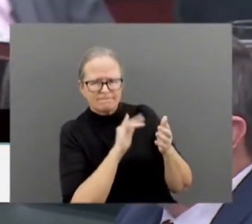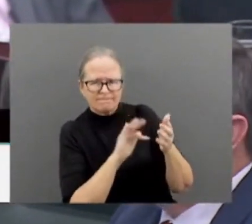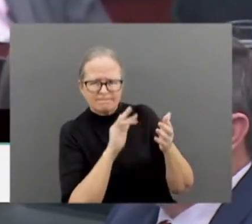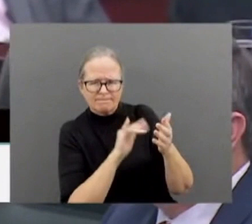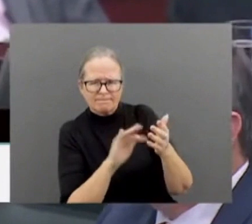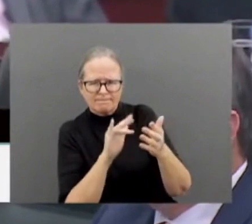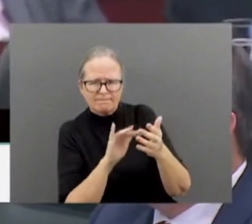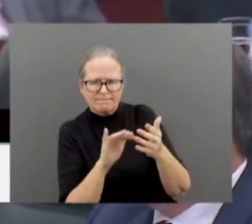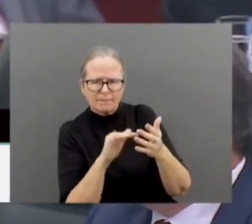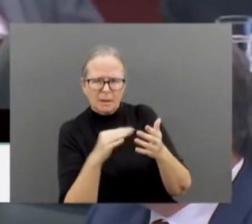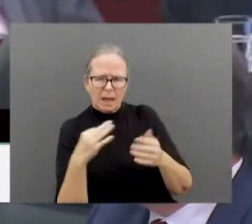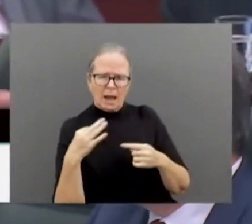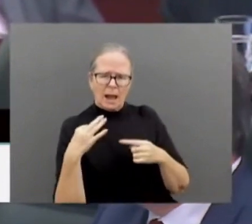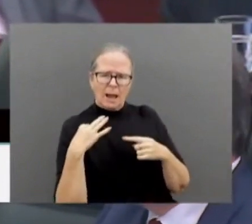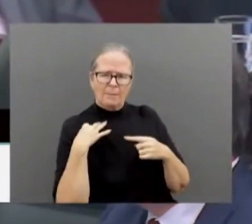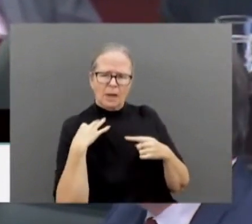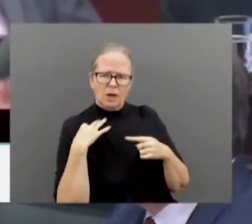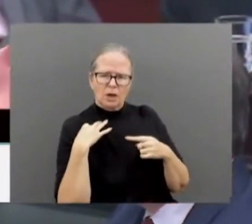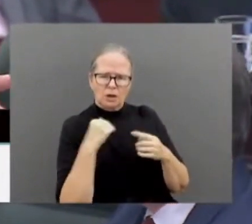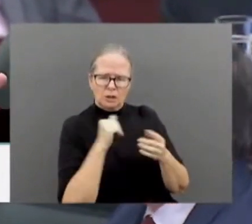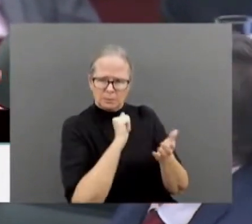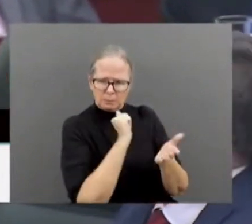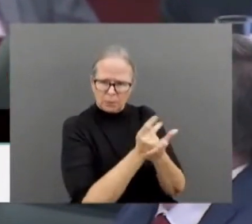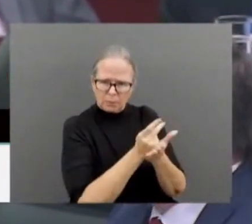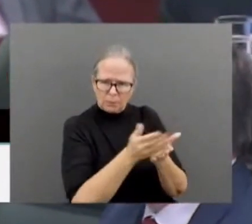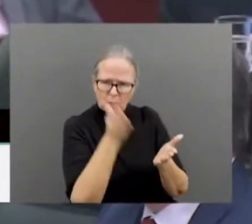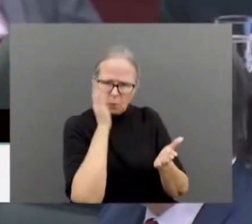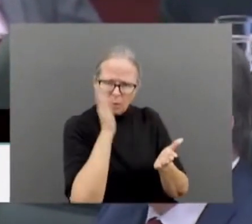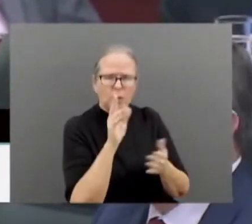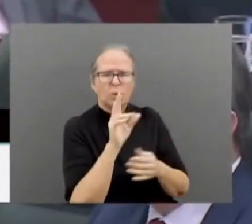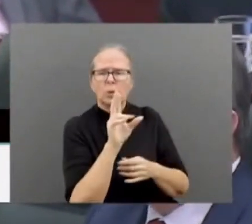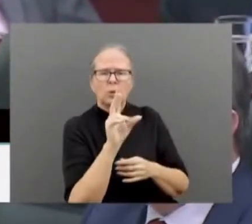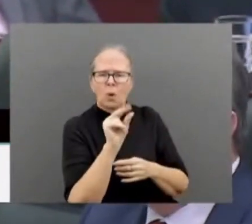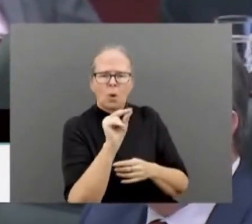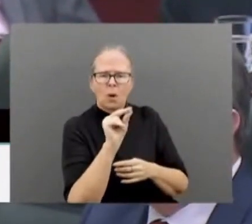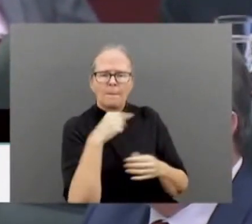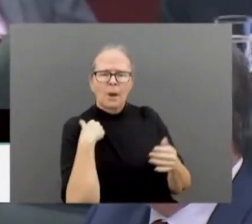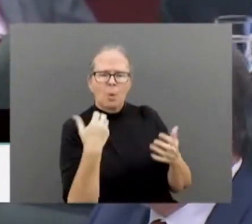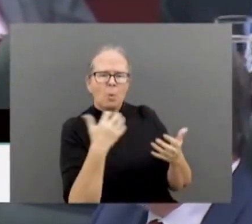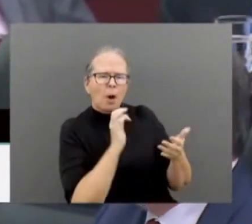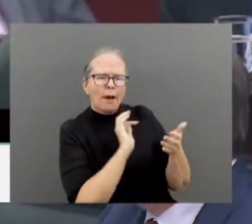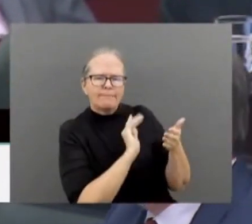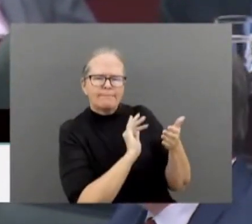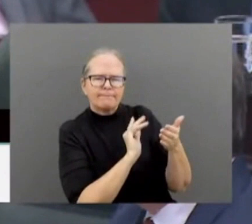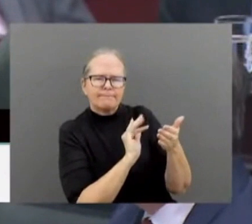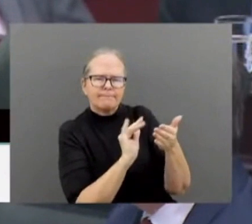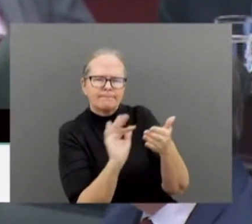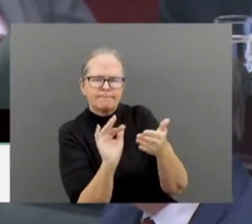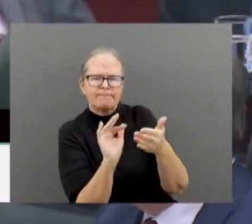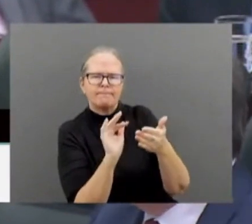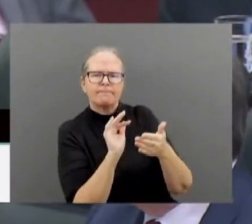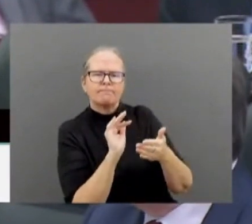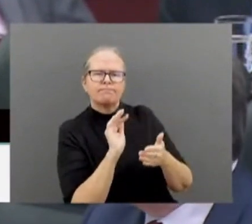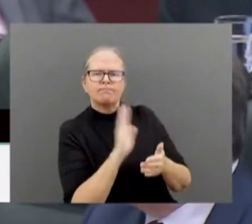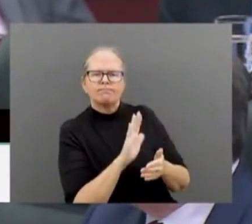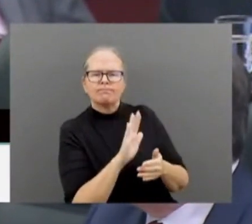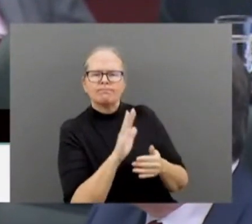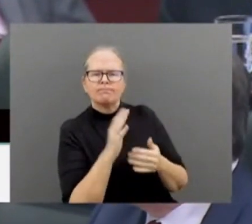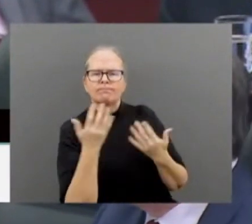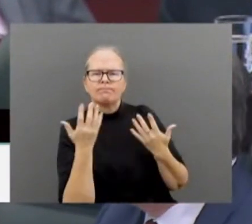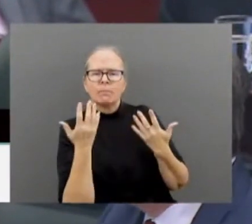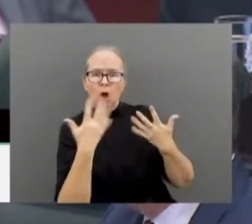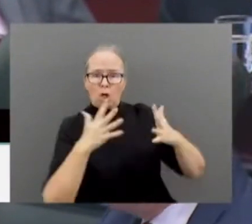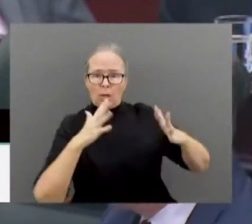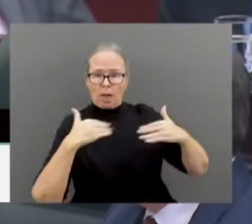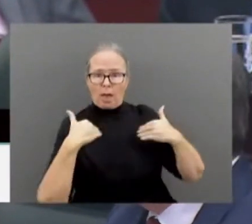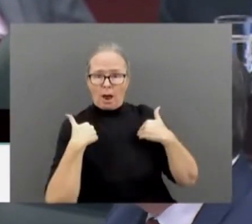will be approved. But, Mr. Speaker, the people of Alberta collect rent for that. The ministerial order does restrict coal projects, but does allow